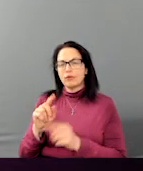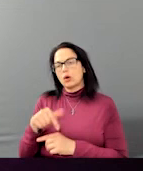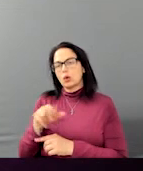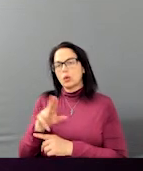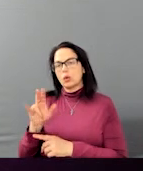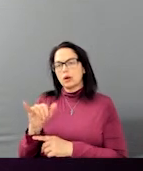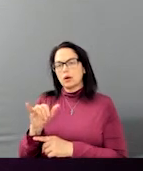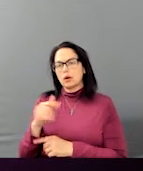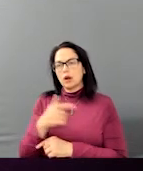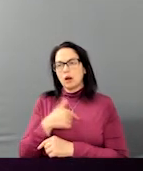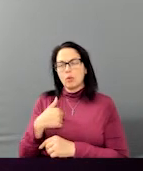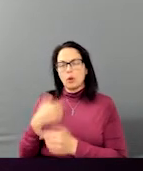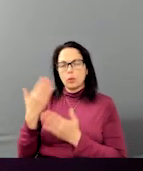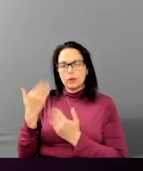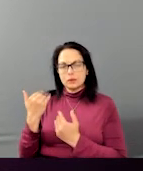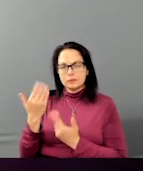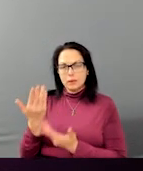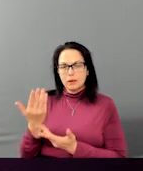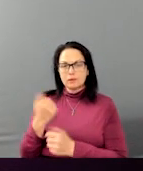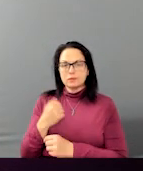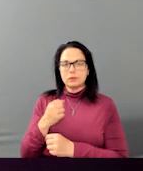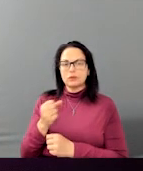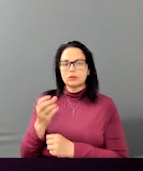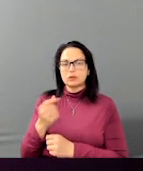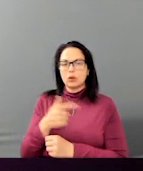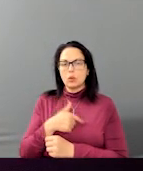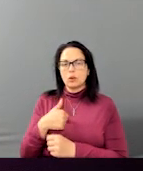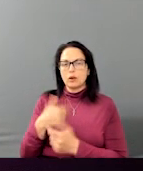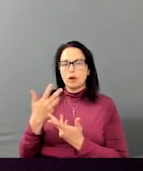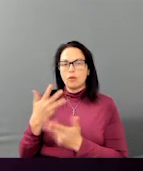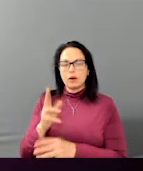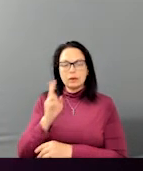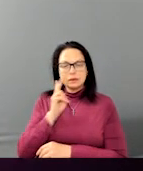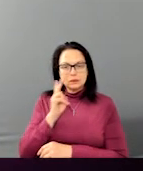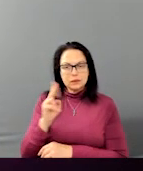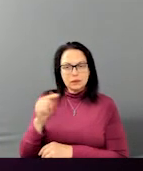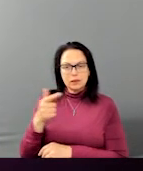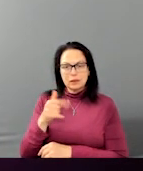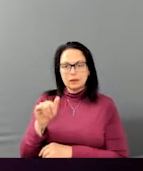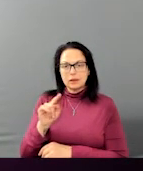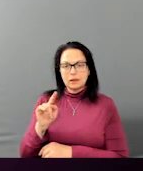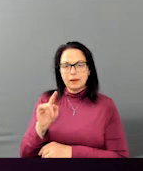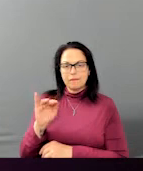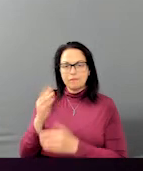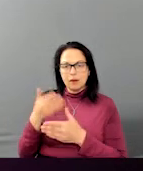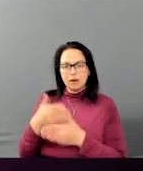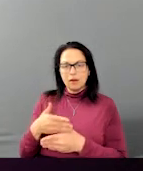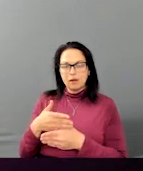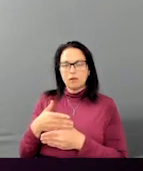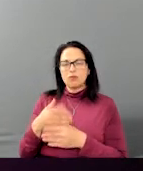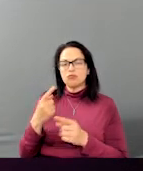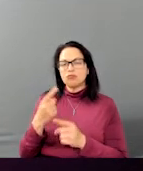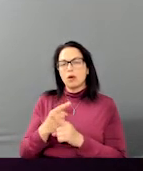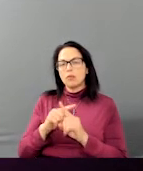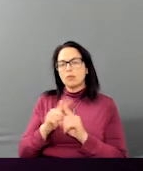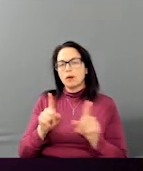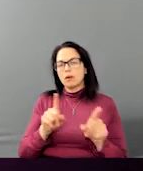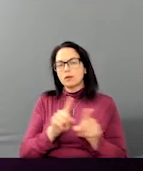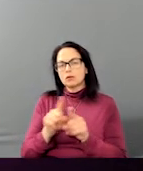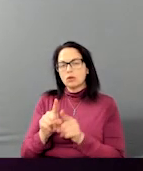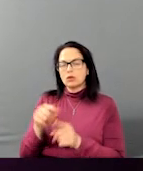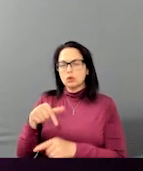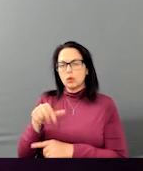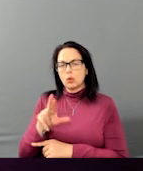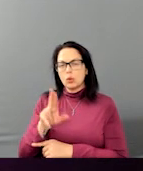we expect. So we've already seen the get by, right? Well, there's also query